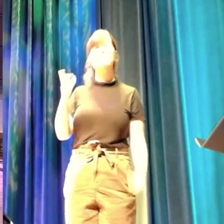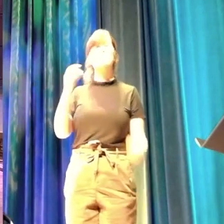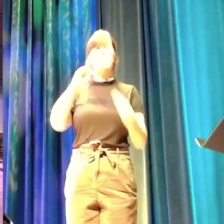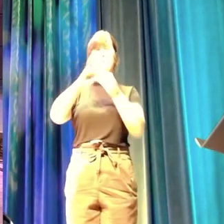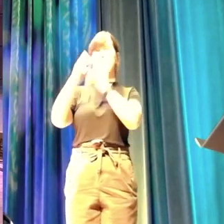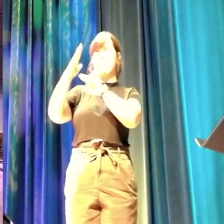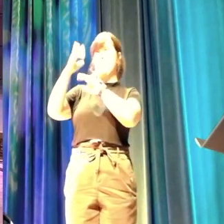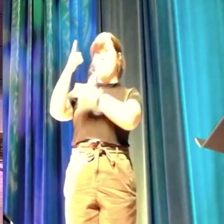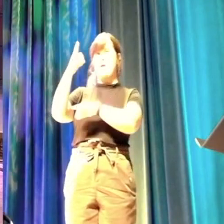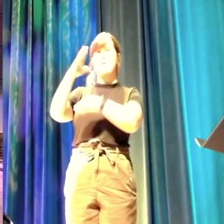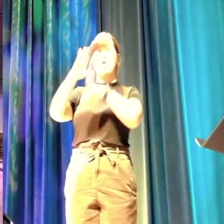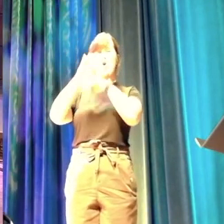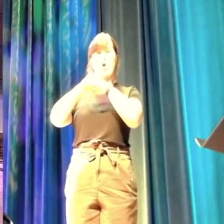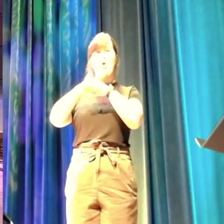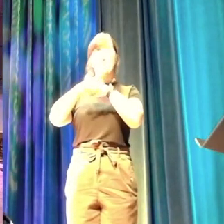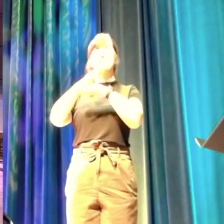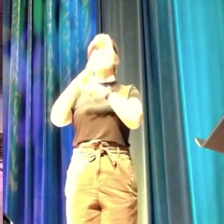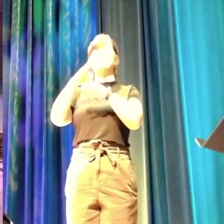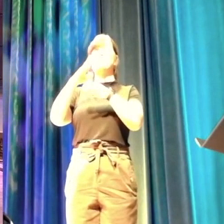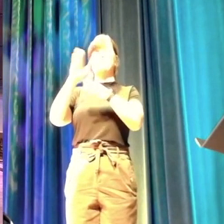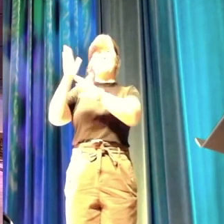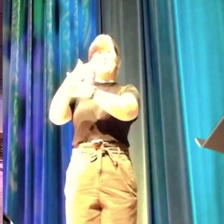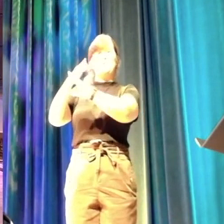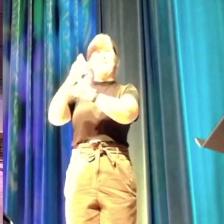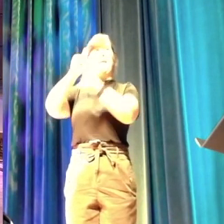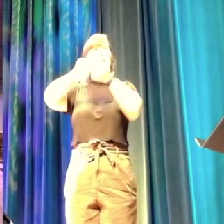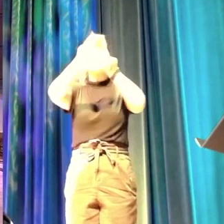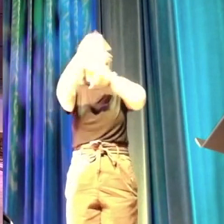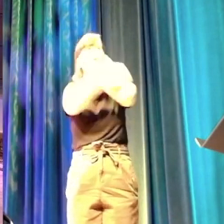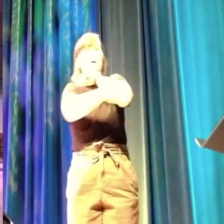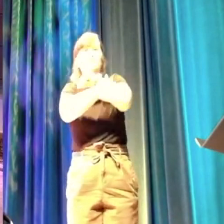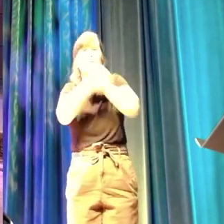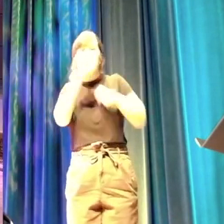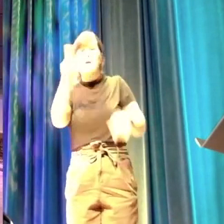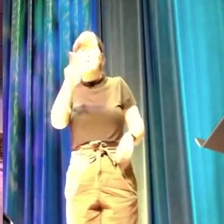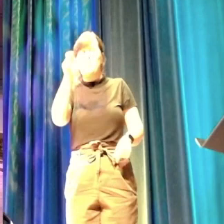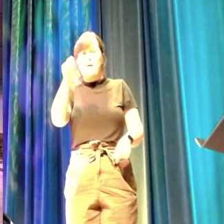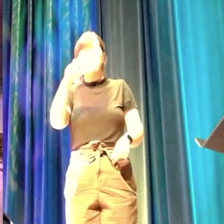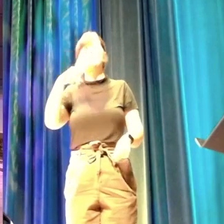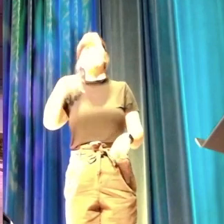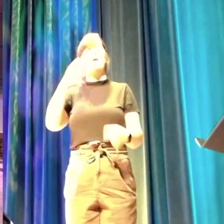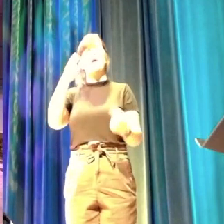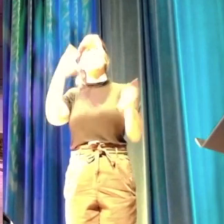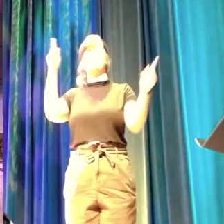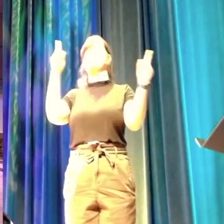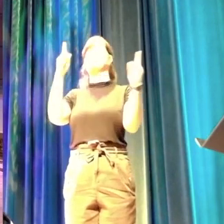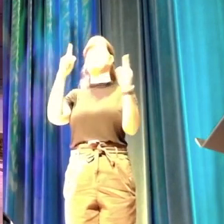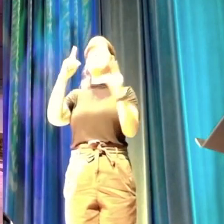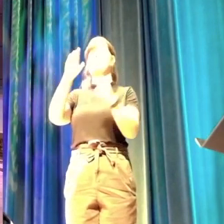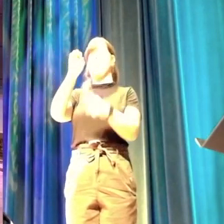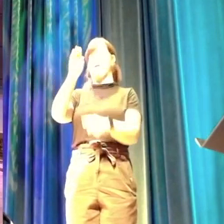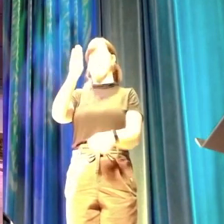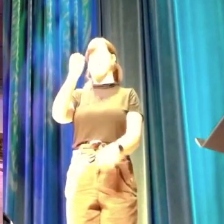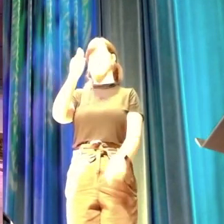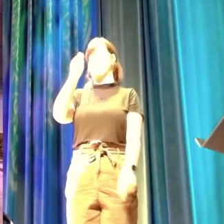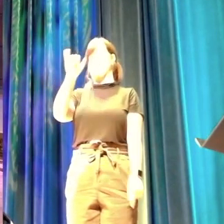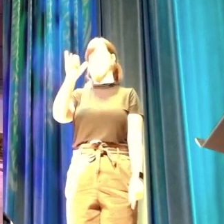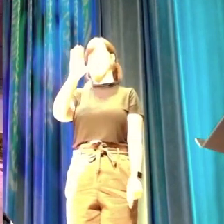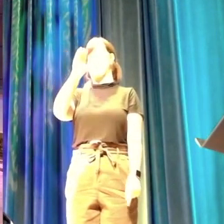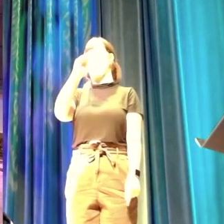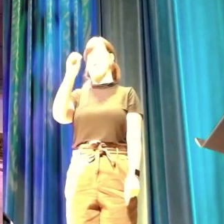on a single in a completely different country. I achieved this milestone with a song, Ebony and Ivory, in